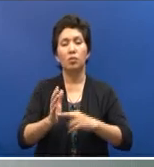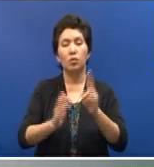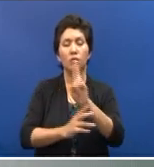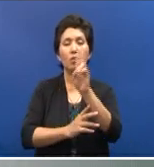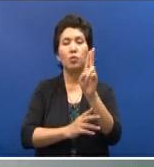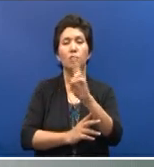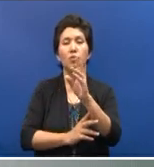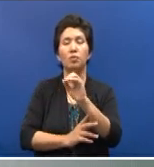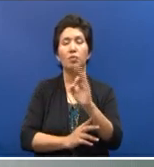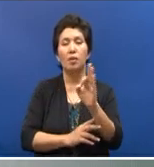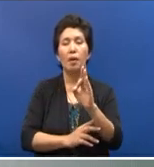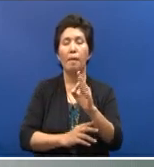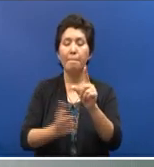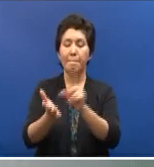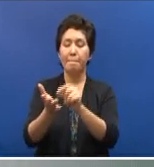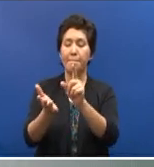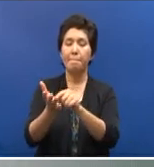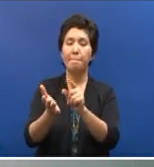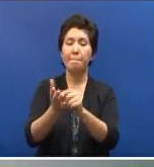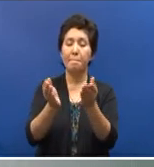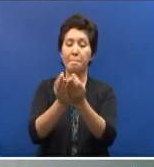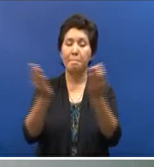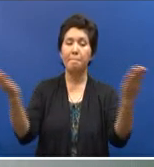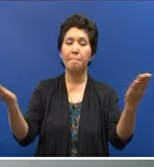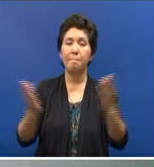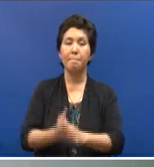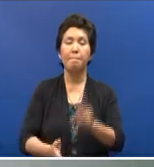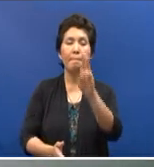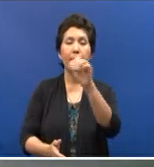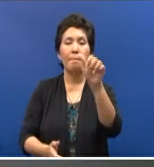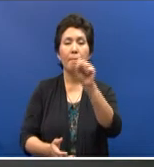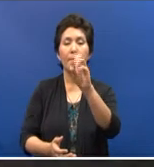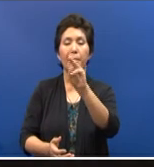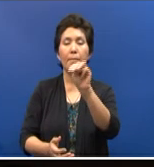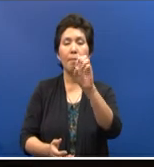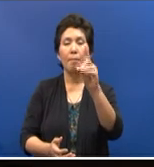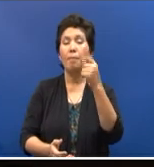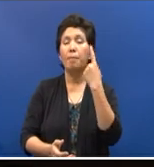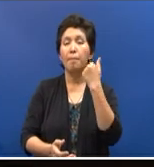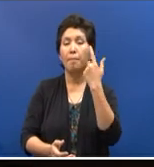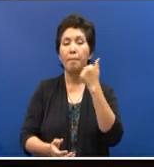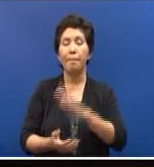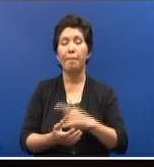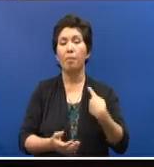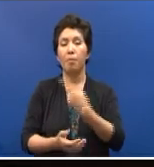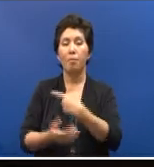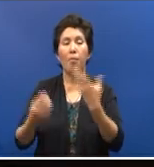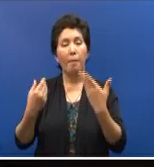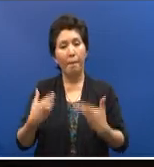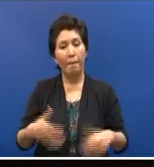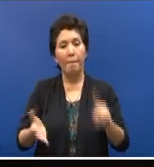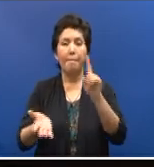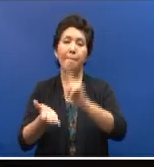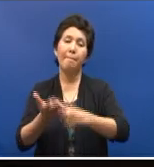of mass media. Okay. So just now, we have